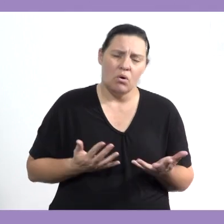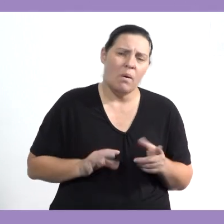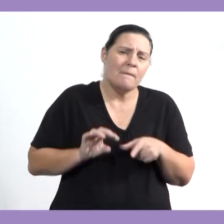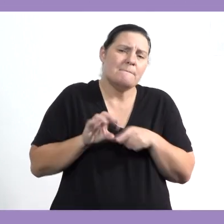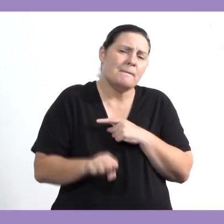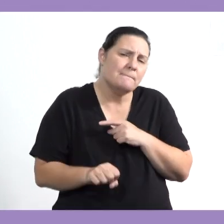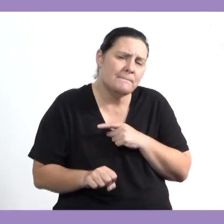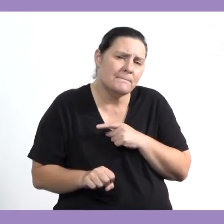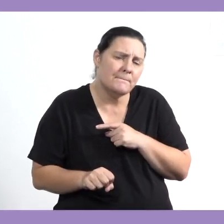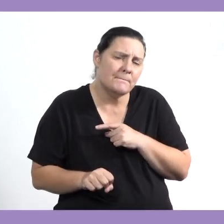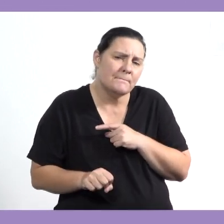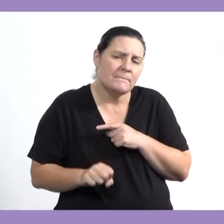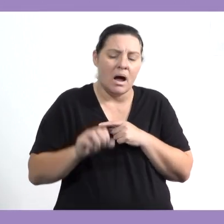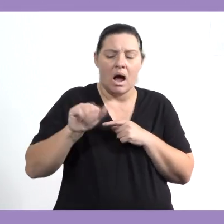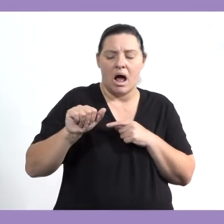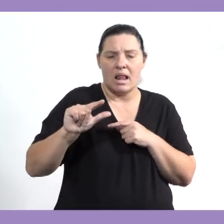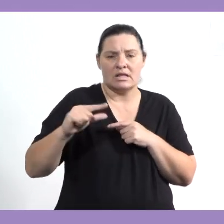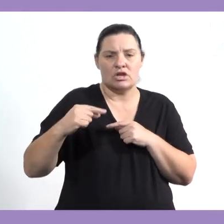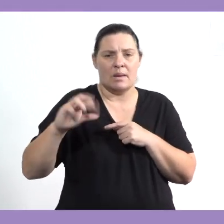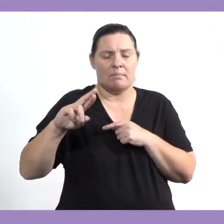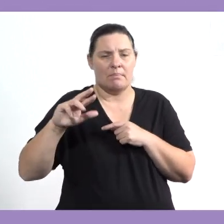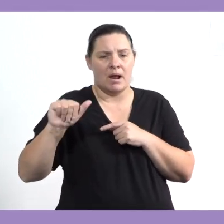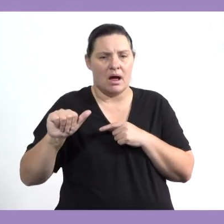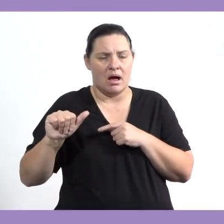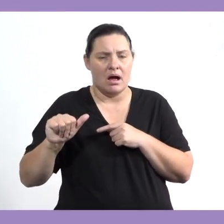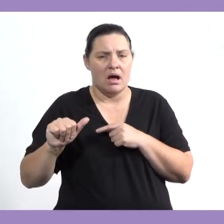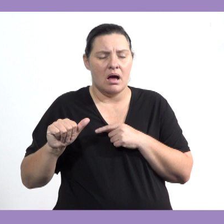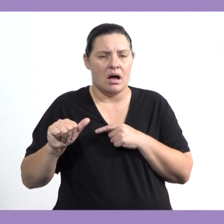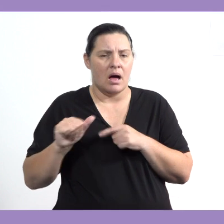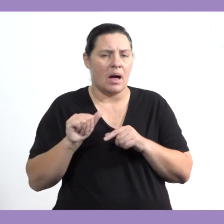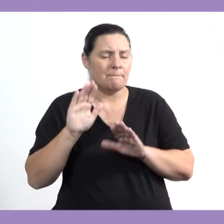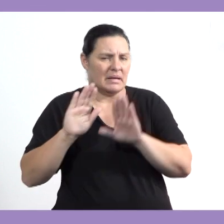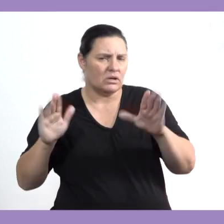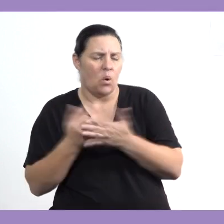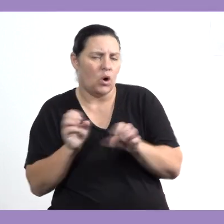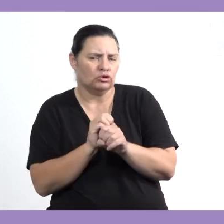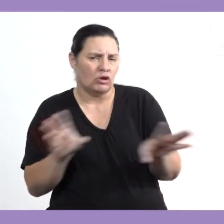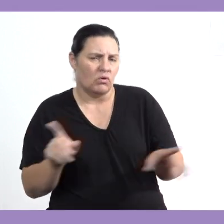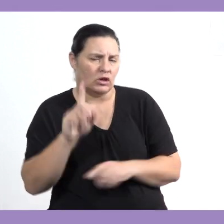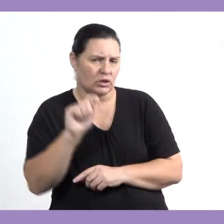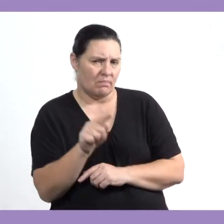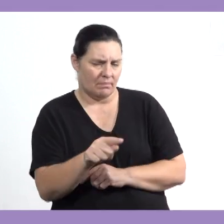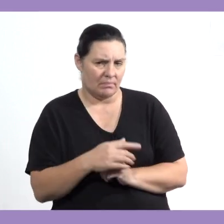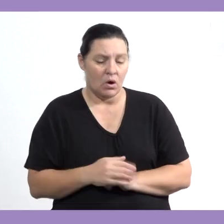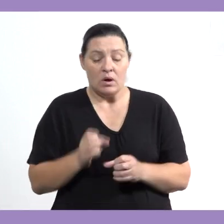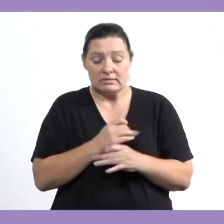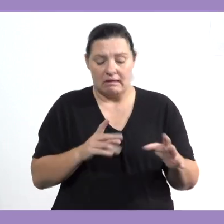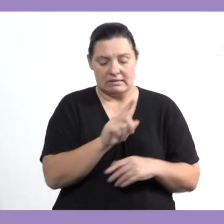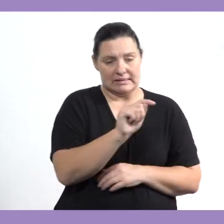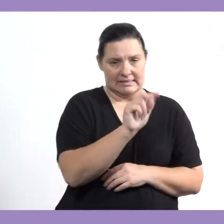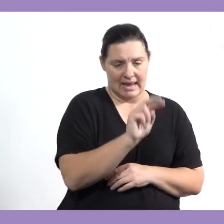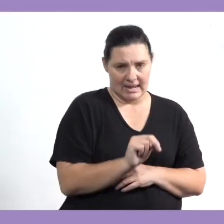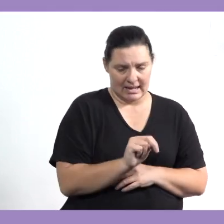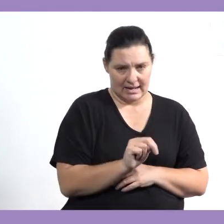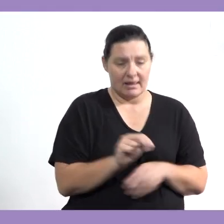find the algebraic pattern or the general term? So remember, we start with